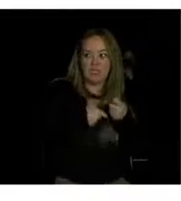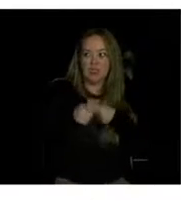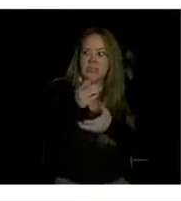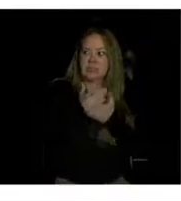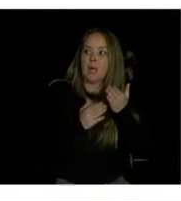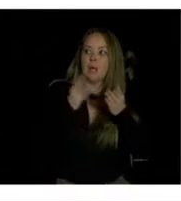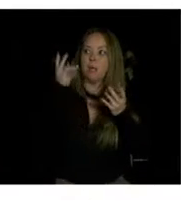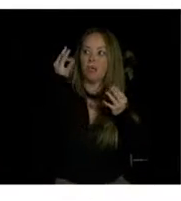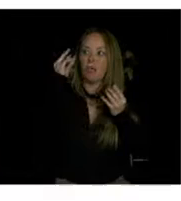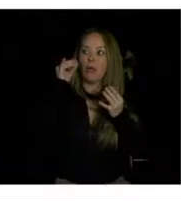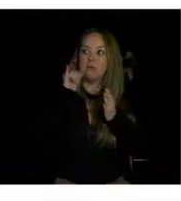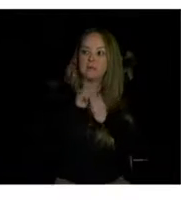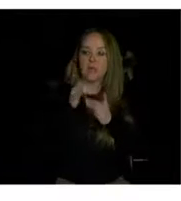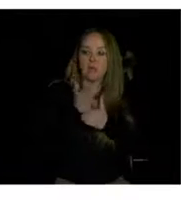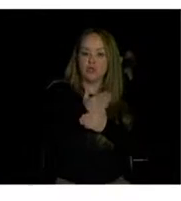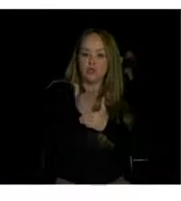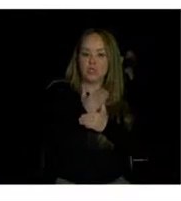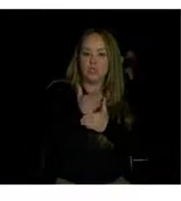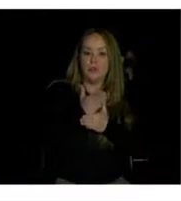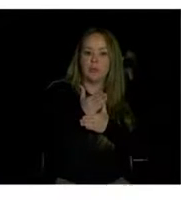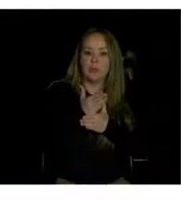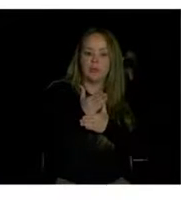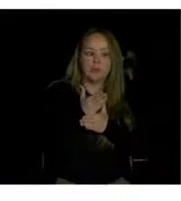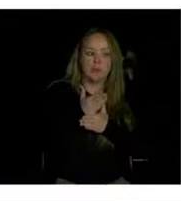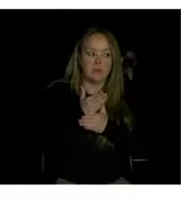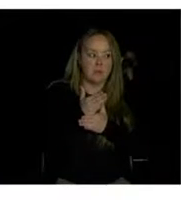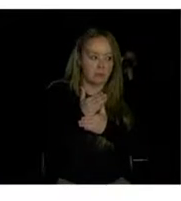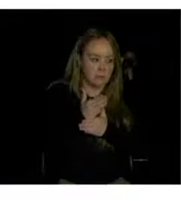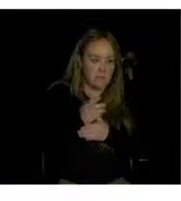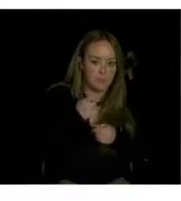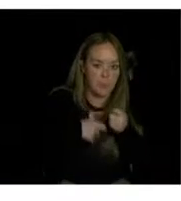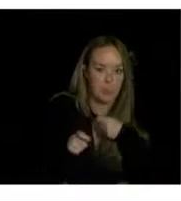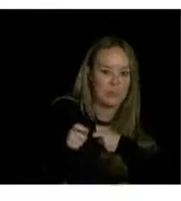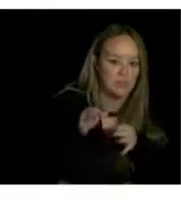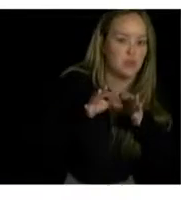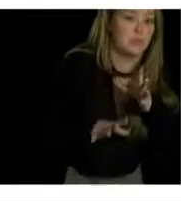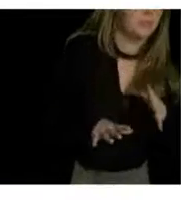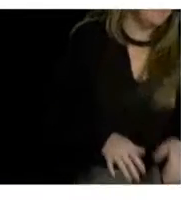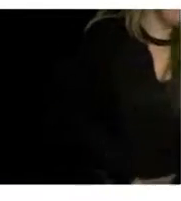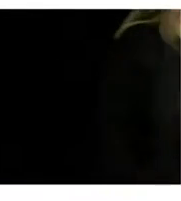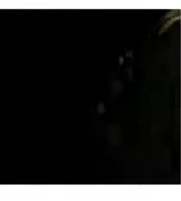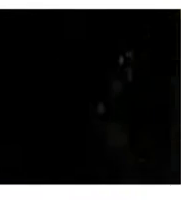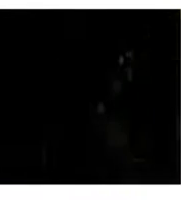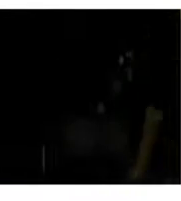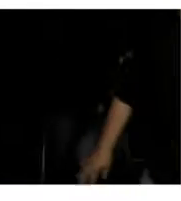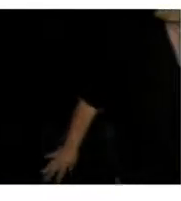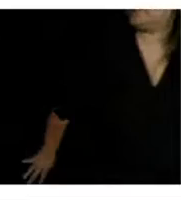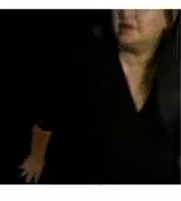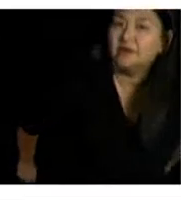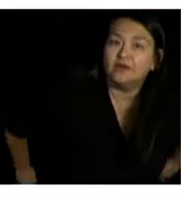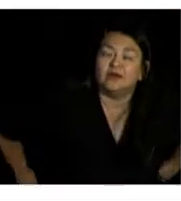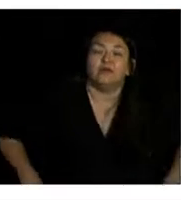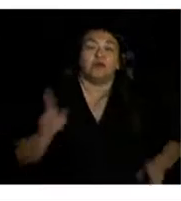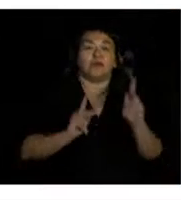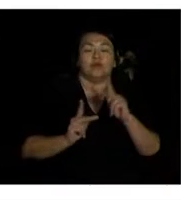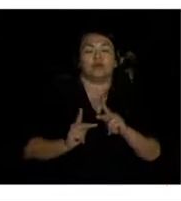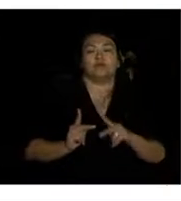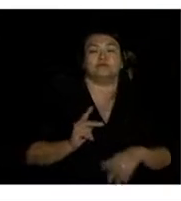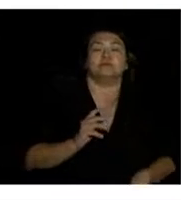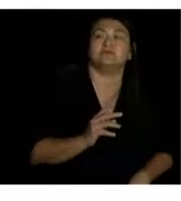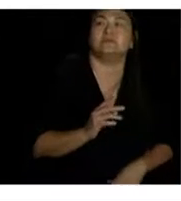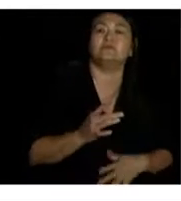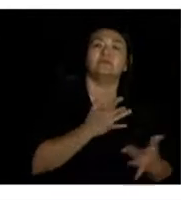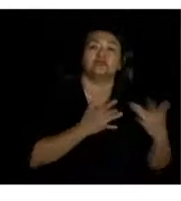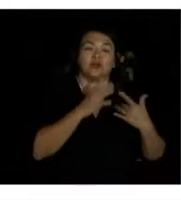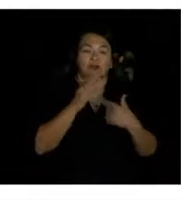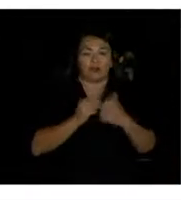the thoughts that were shared were, I think people are really concerned about employee compensation. And that's coming from a number